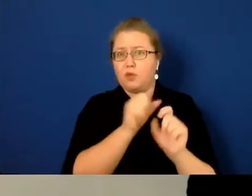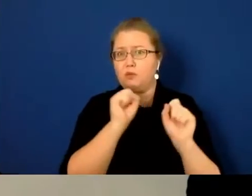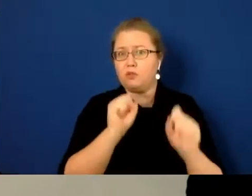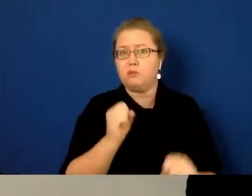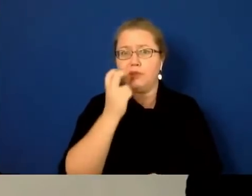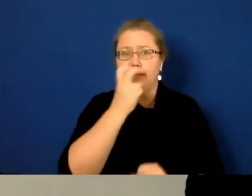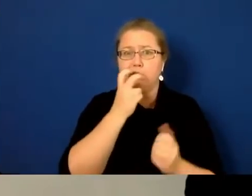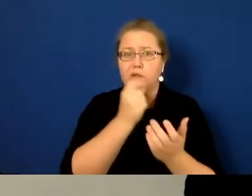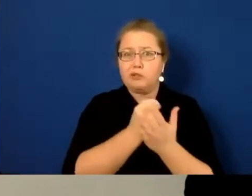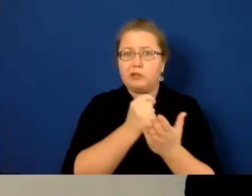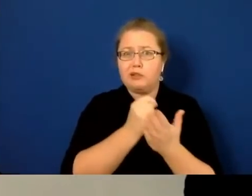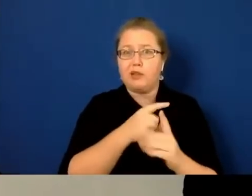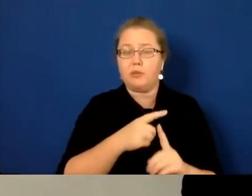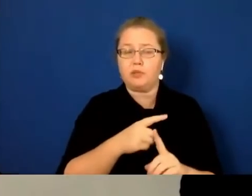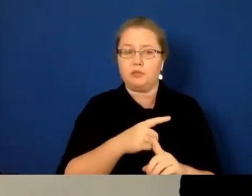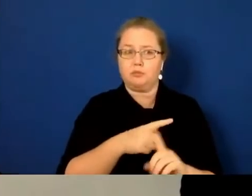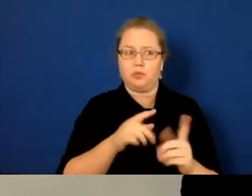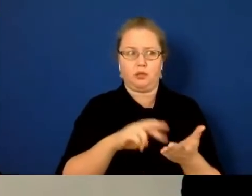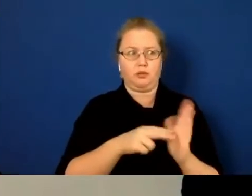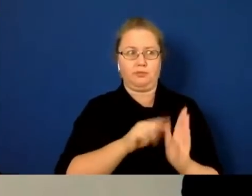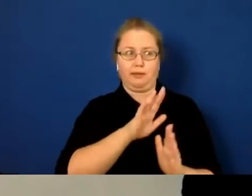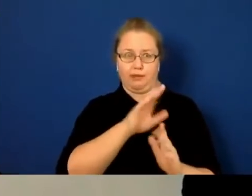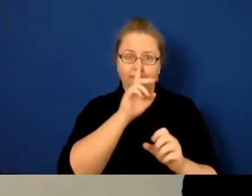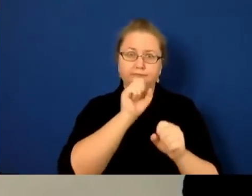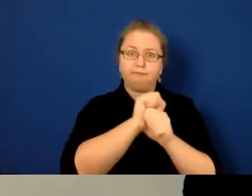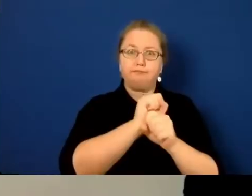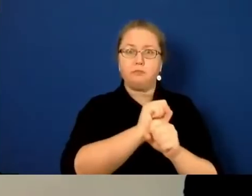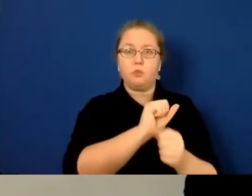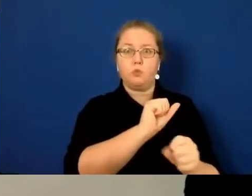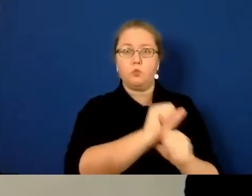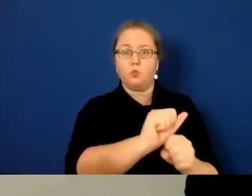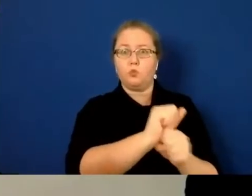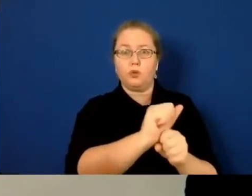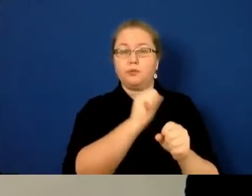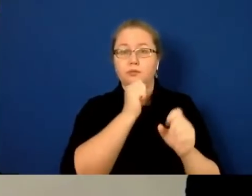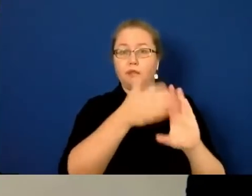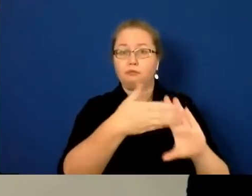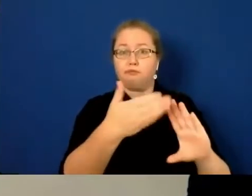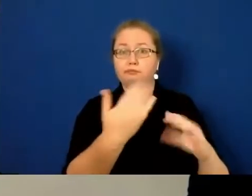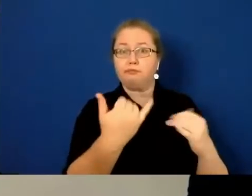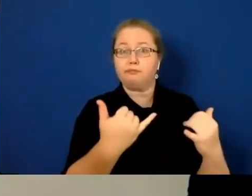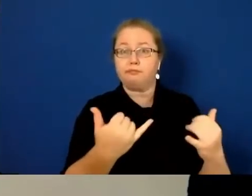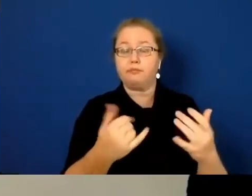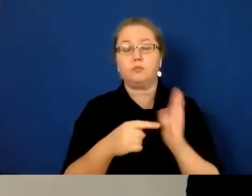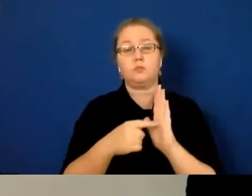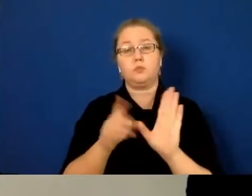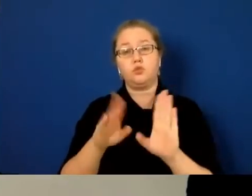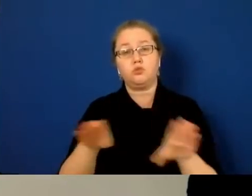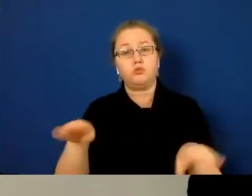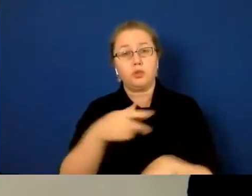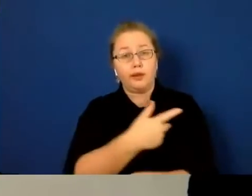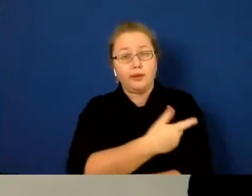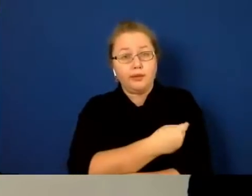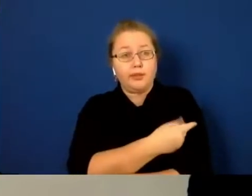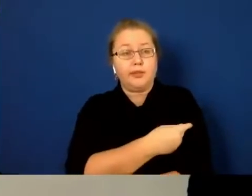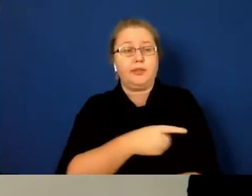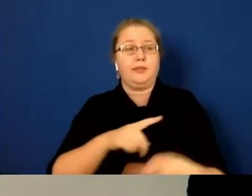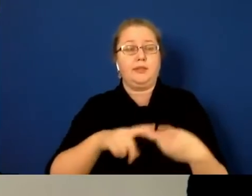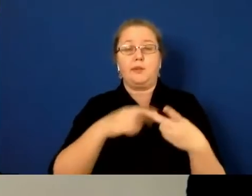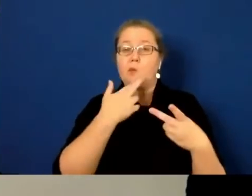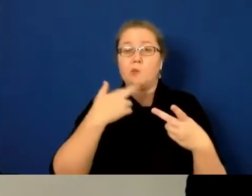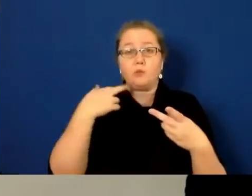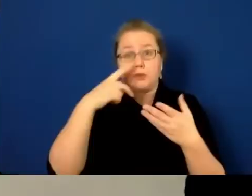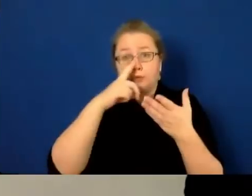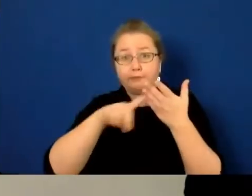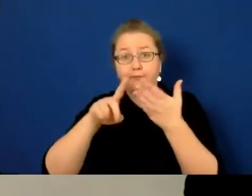work. We do it for other reportable communicable diseases. Now we've been focusing our attention, of course,